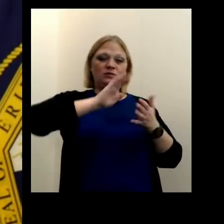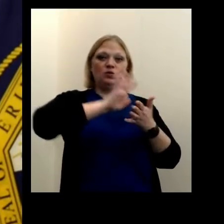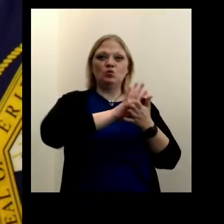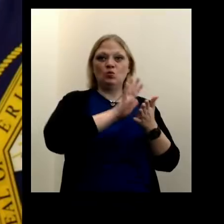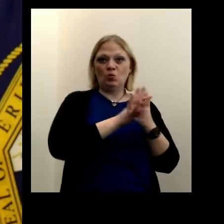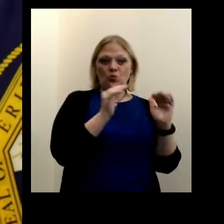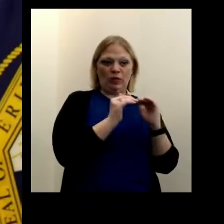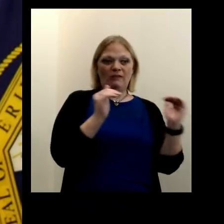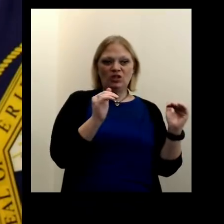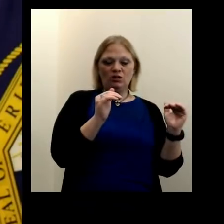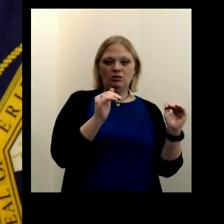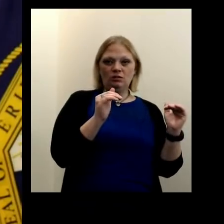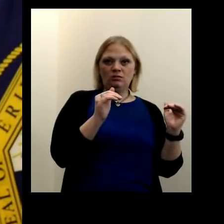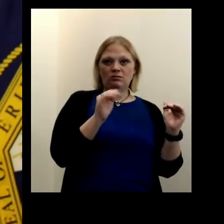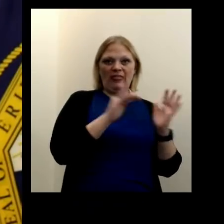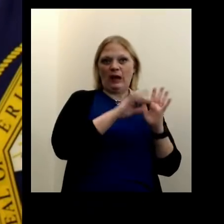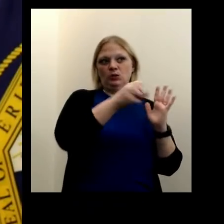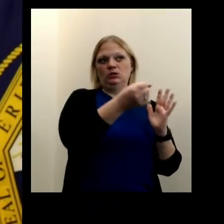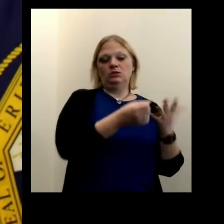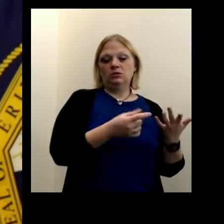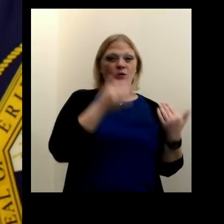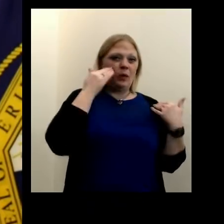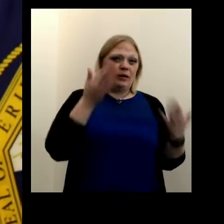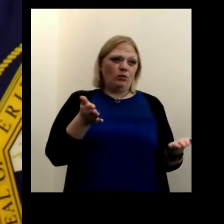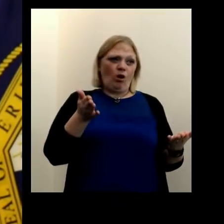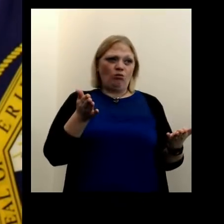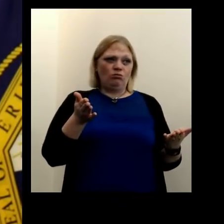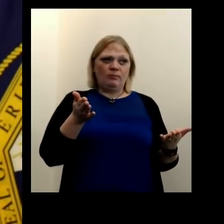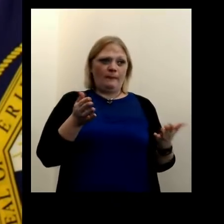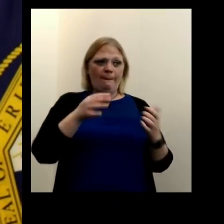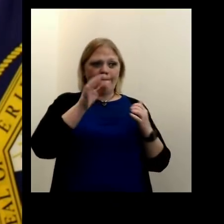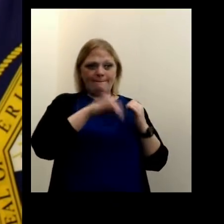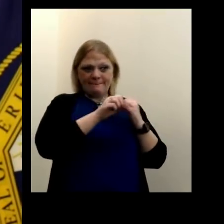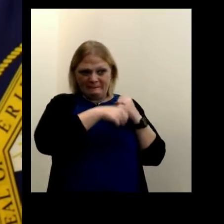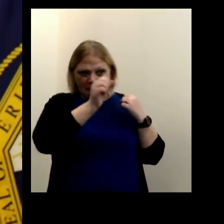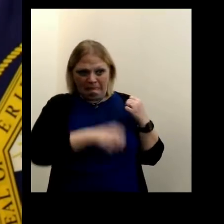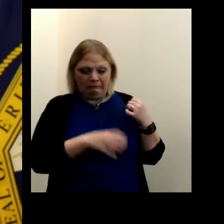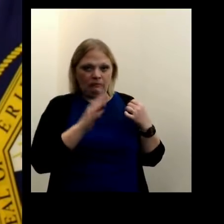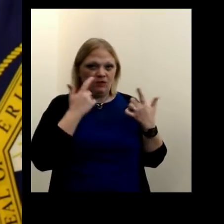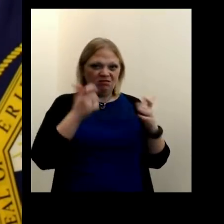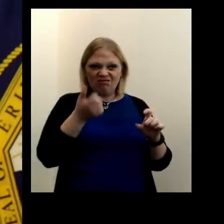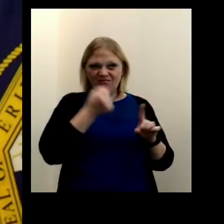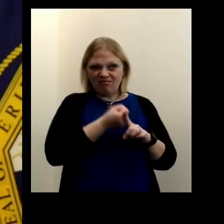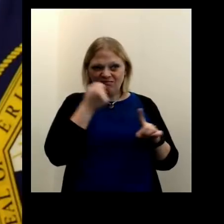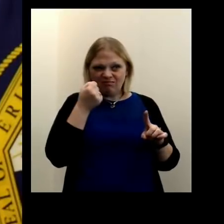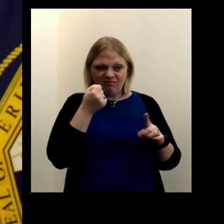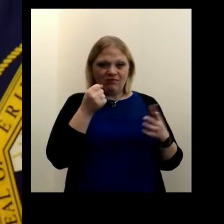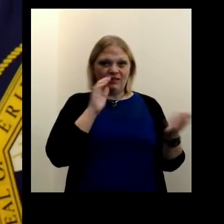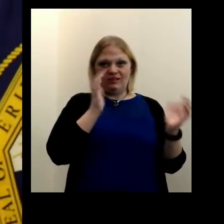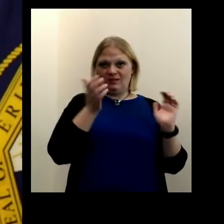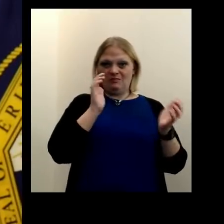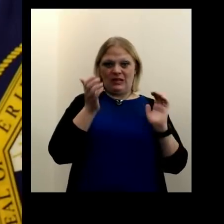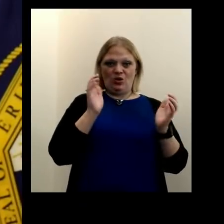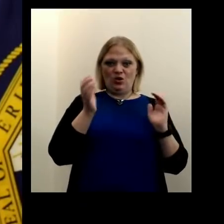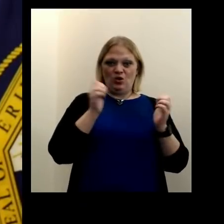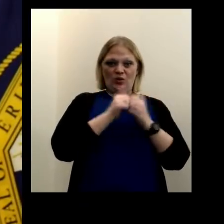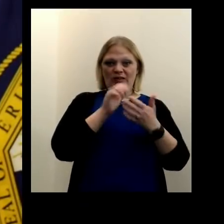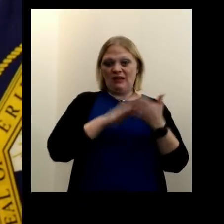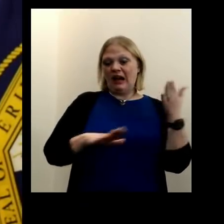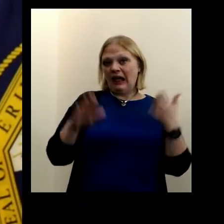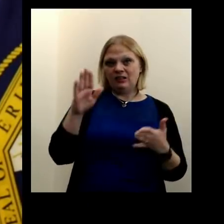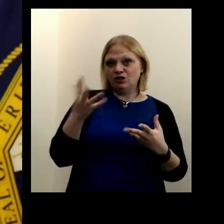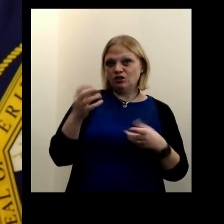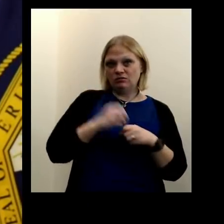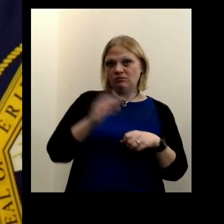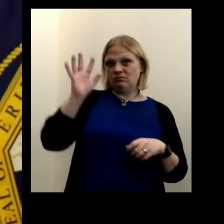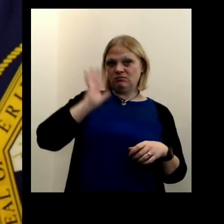school level. So I don't know to what extent if it's going to have that much of an impact as compared to what the colleges that were